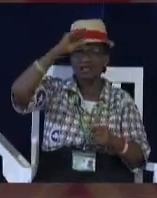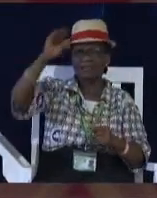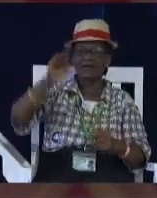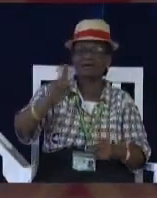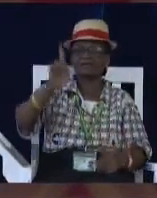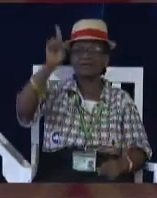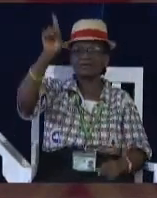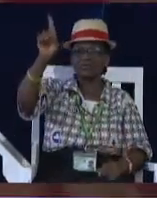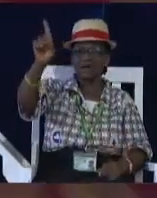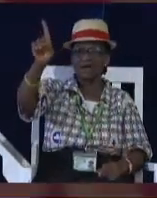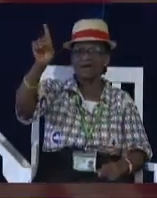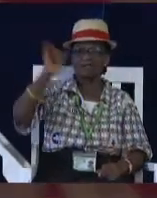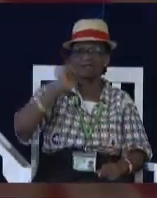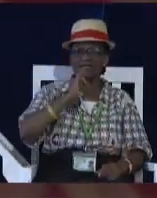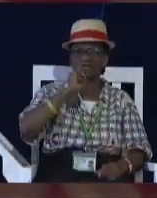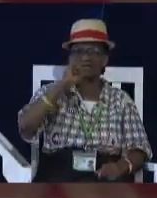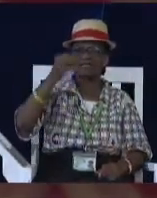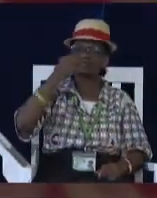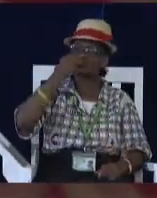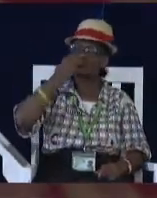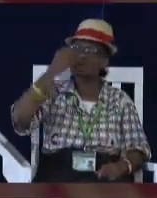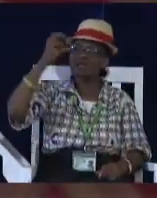One is curses,